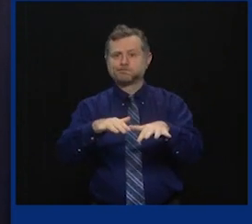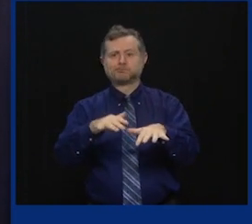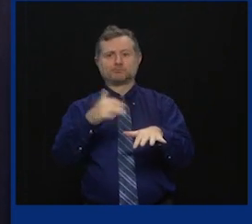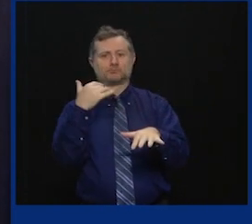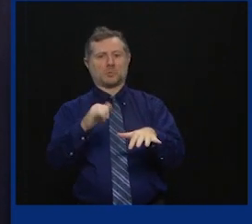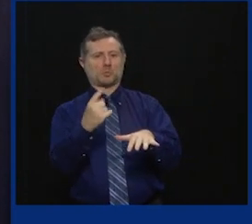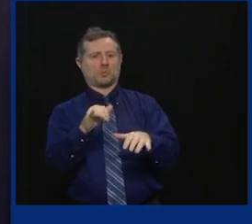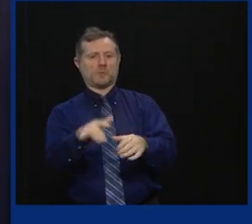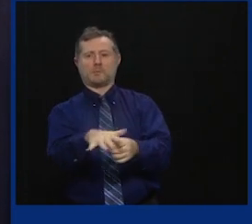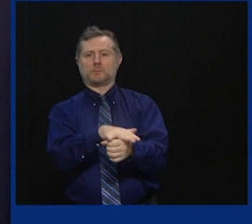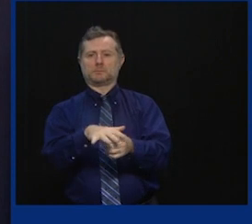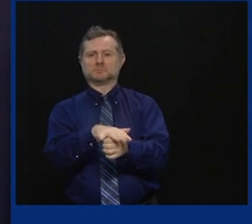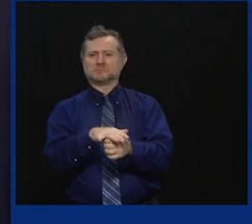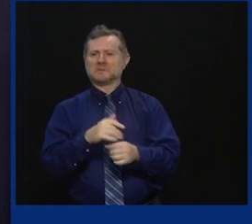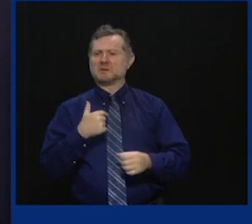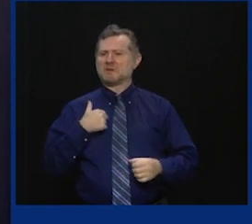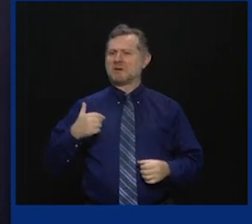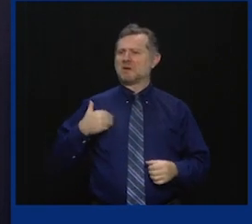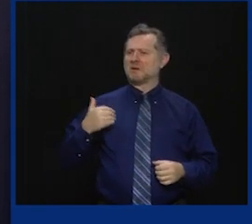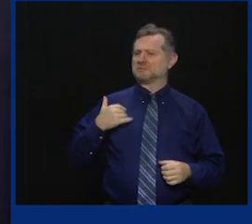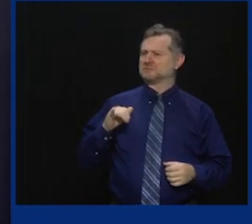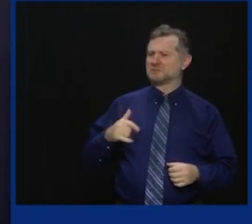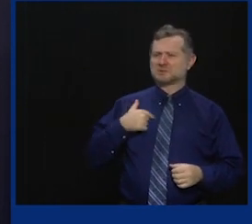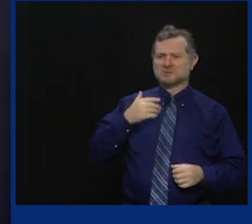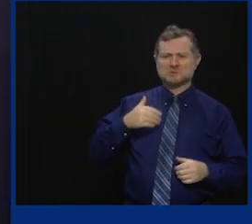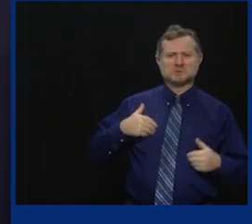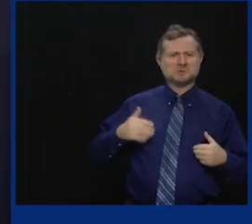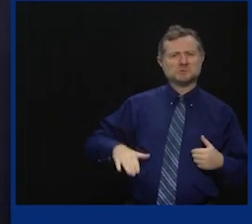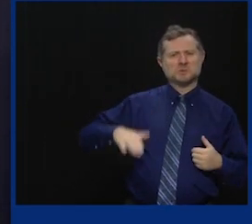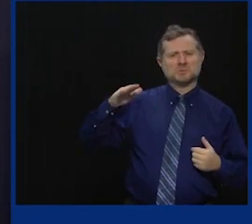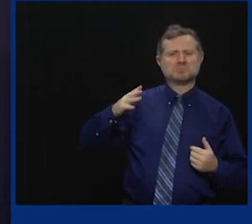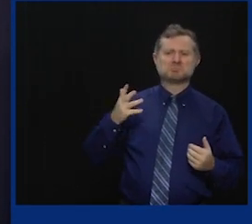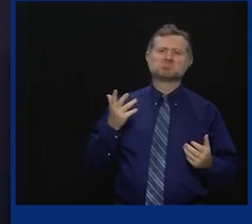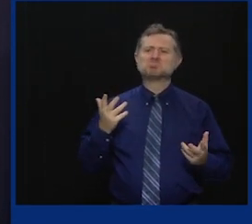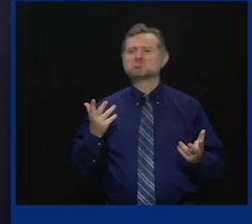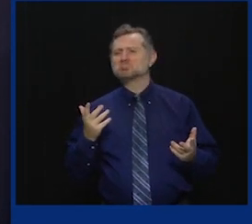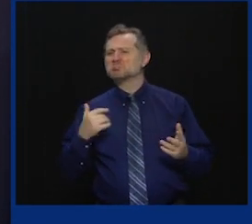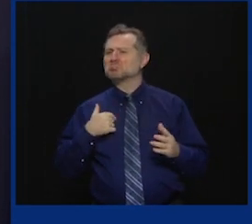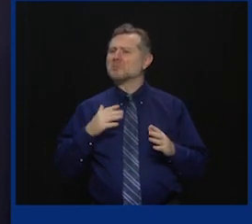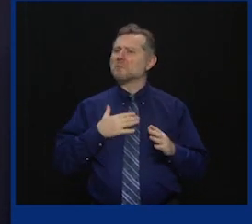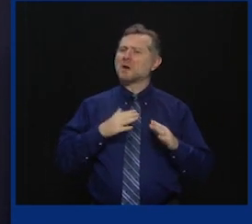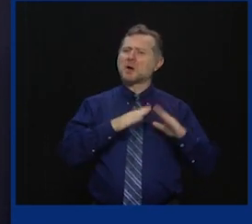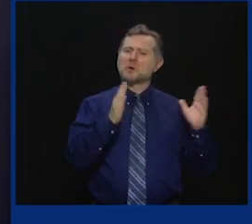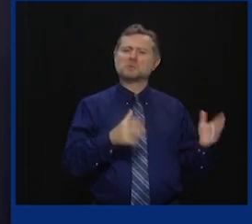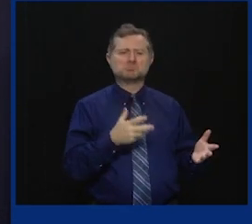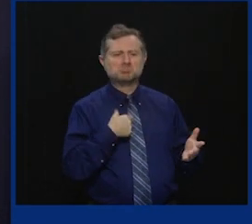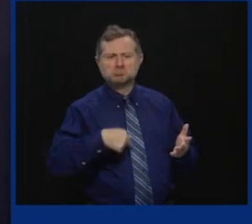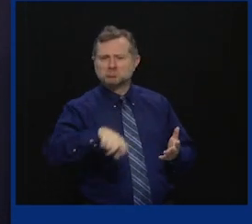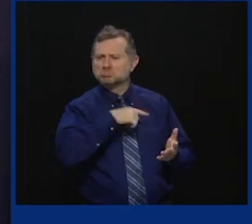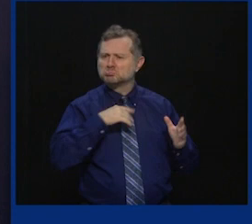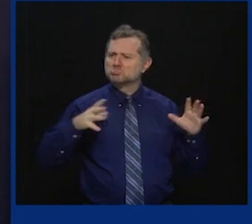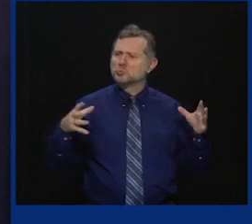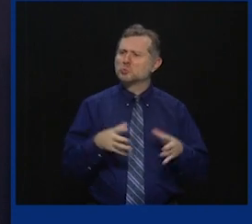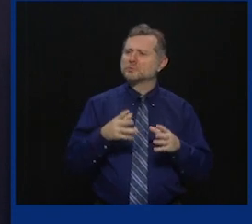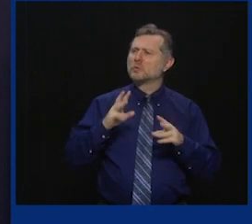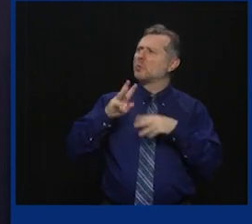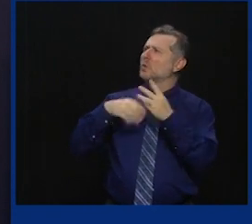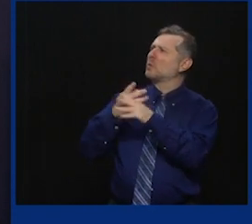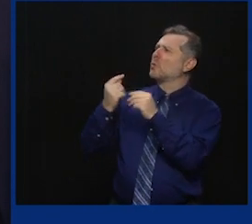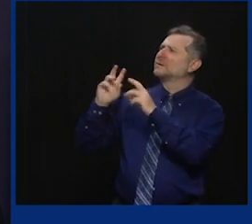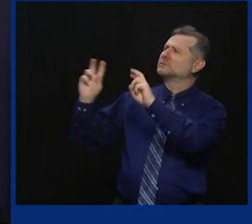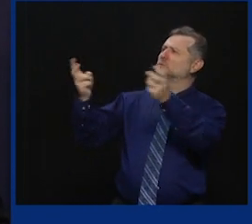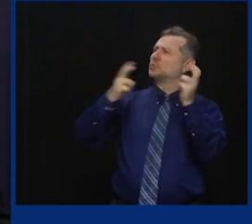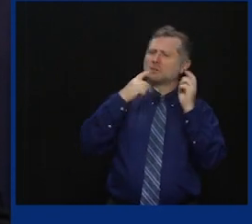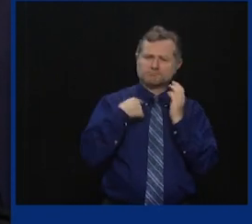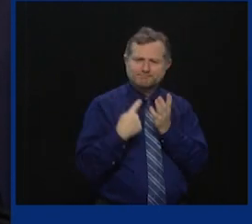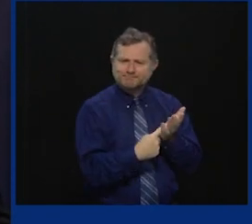young person who grew up in a very socially conscious household, we talked about this at the dinner table and what was going on there and what this meant